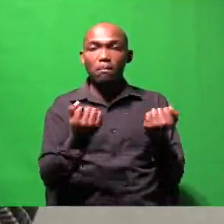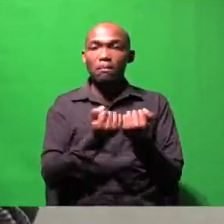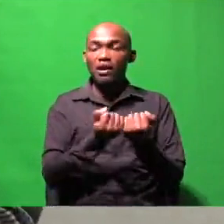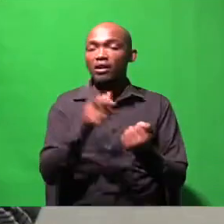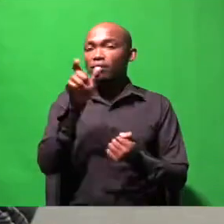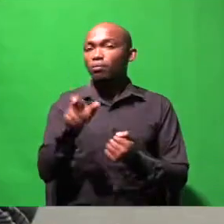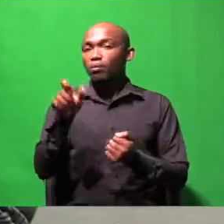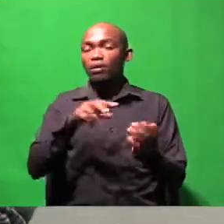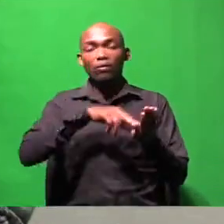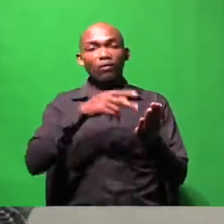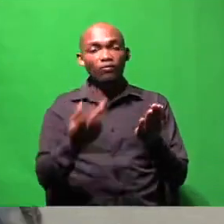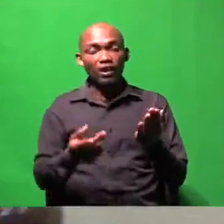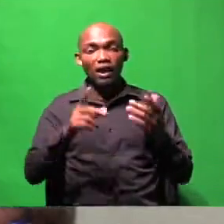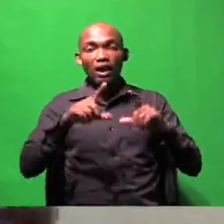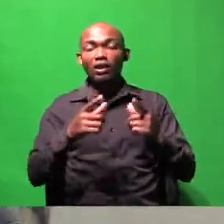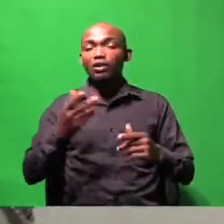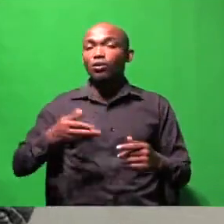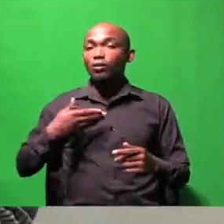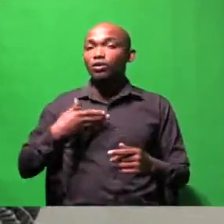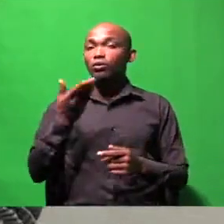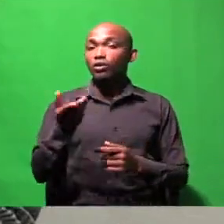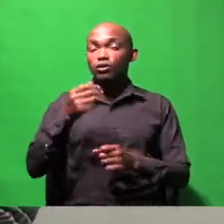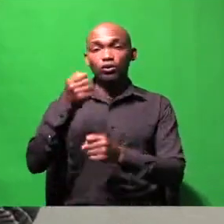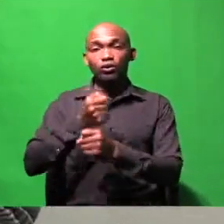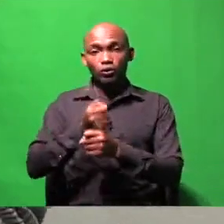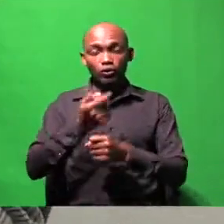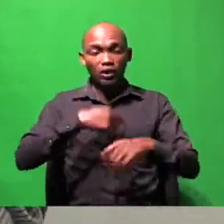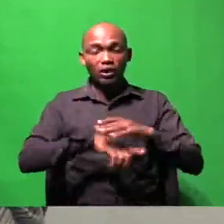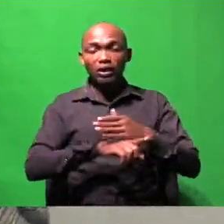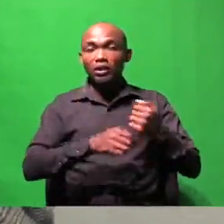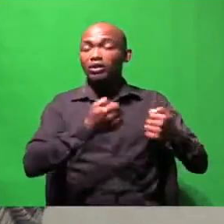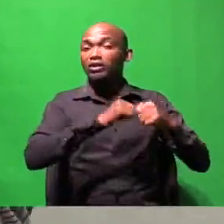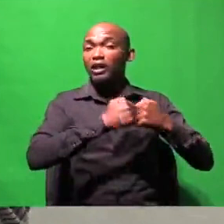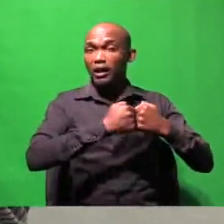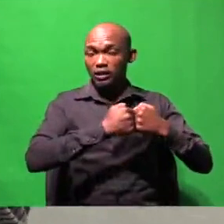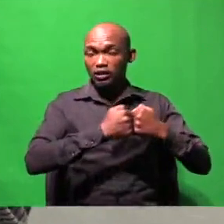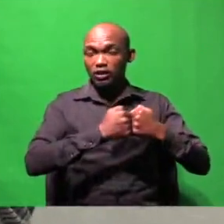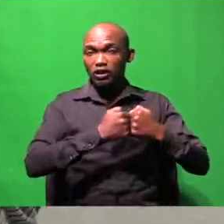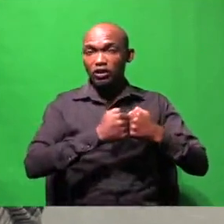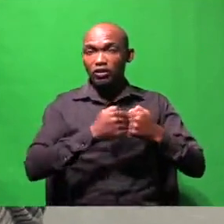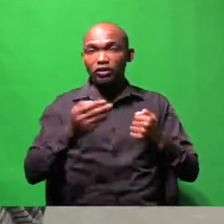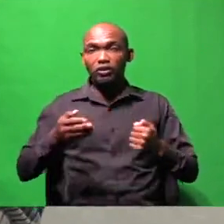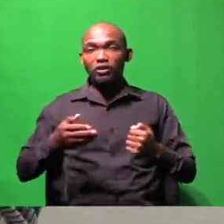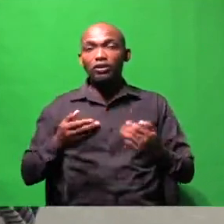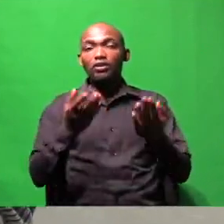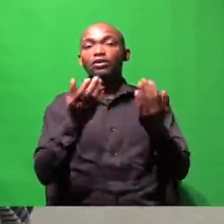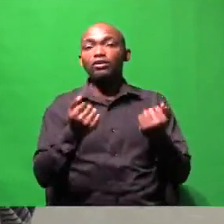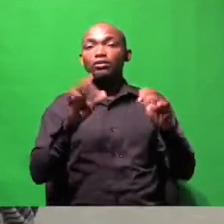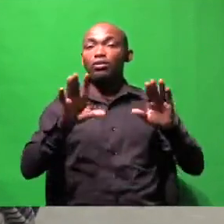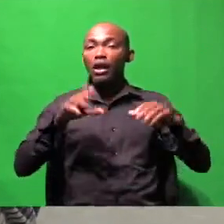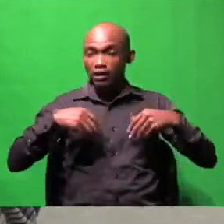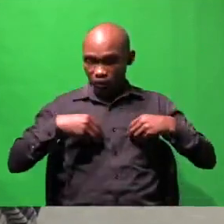challenge, because what we have to do with challenge, we don't have to run away from challenge. We have to accept